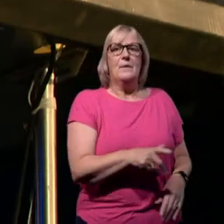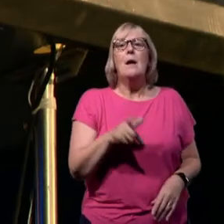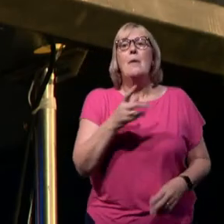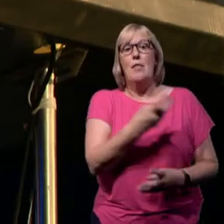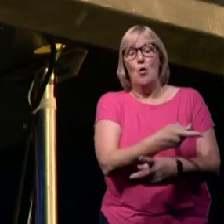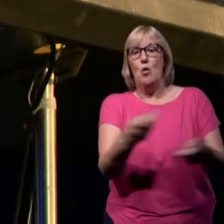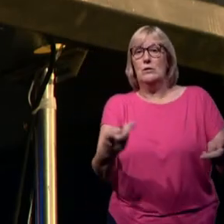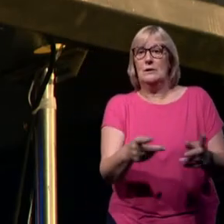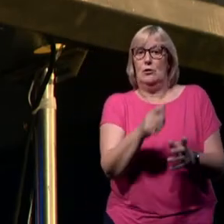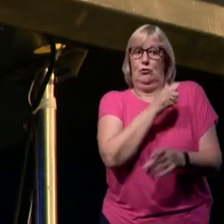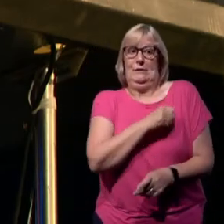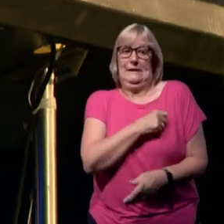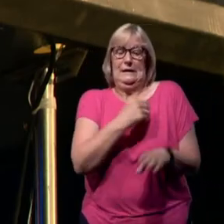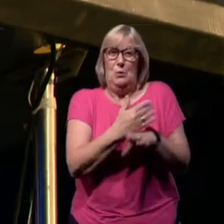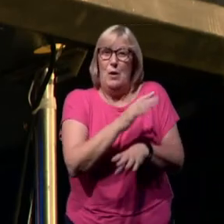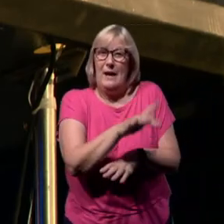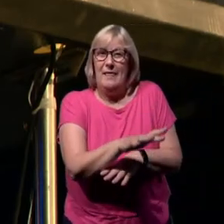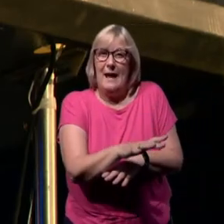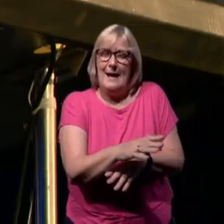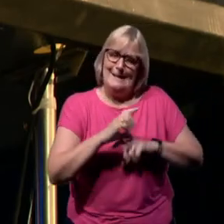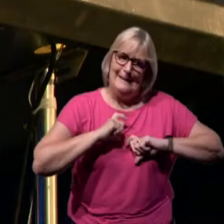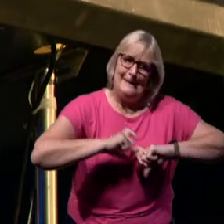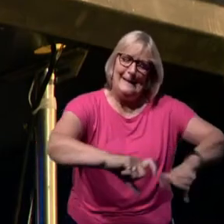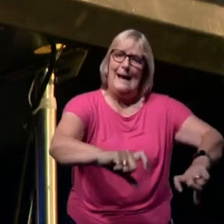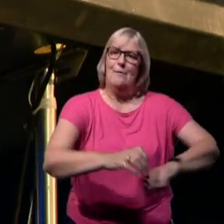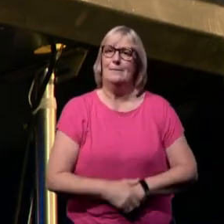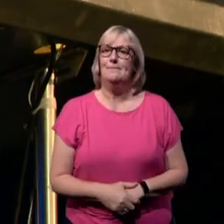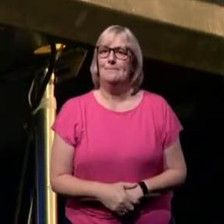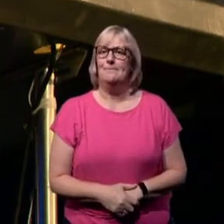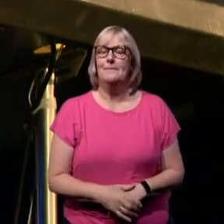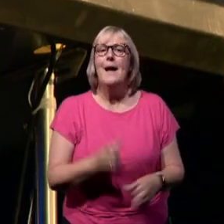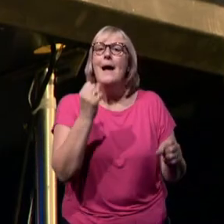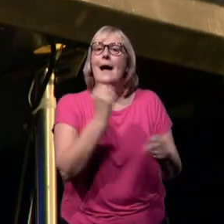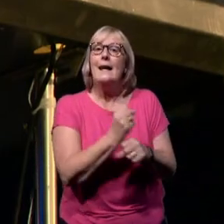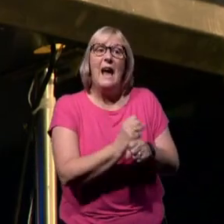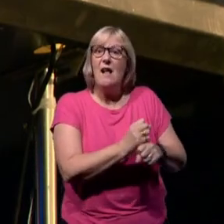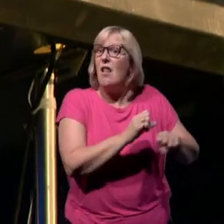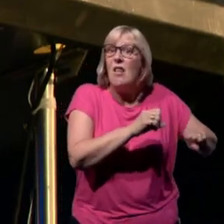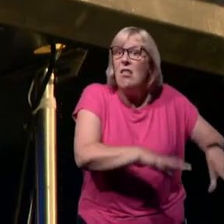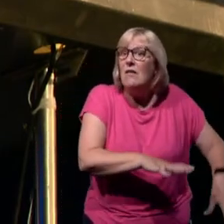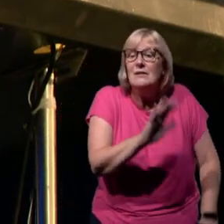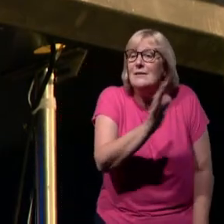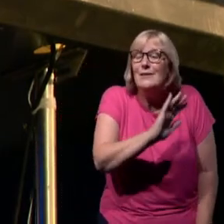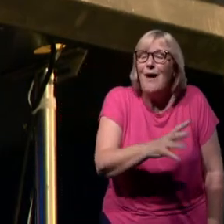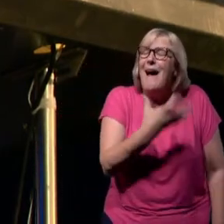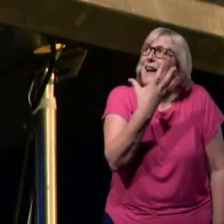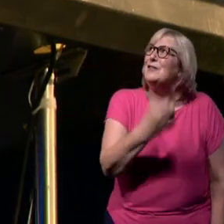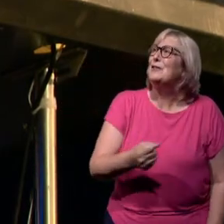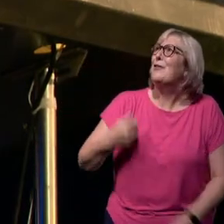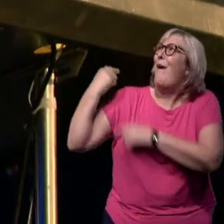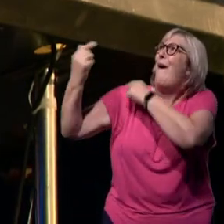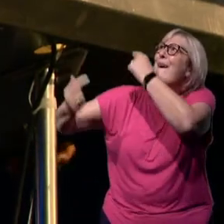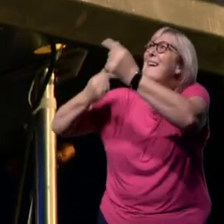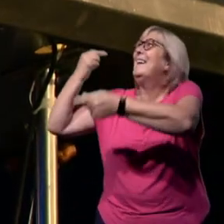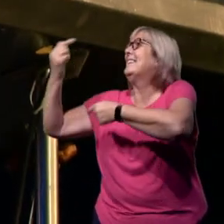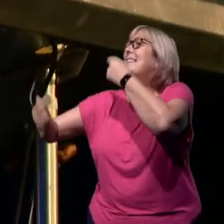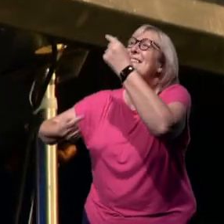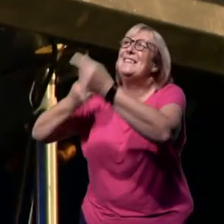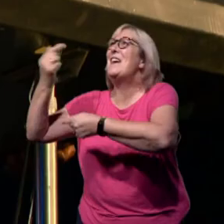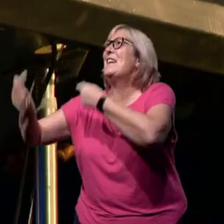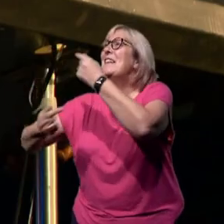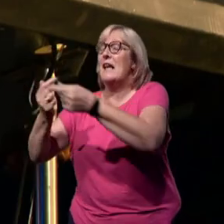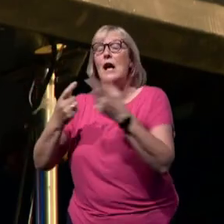going, because her life hadn't been in vain. She hadn't lost, and eternity lay ahead. We can